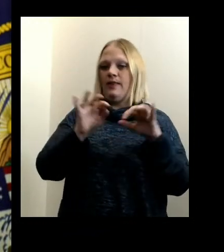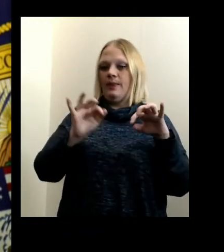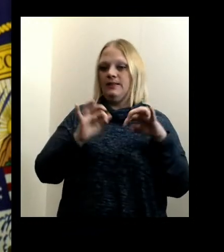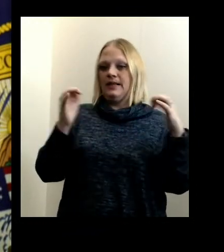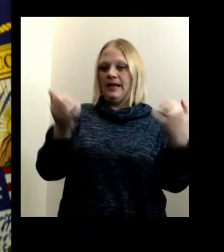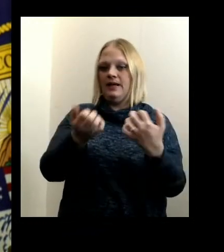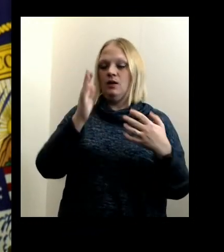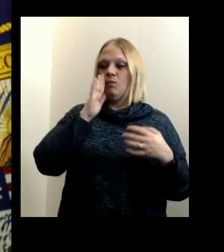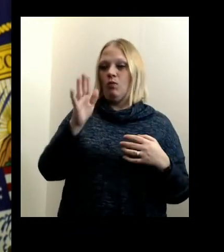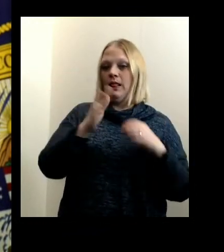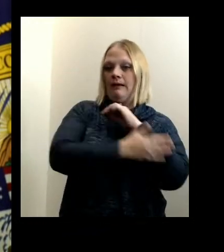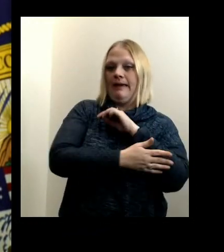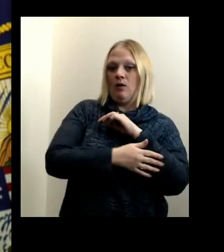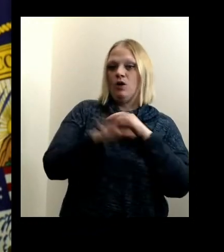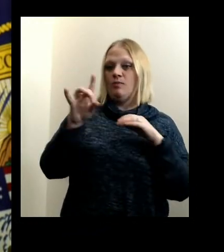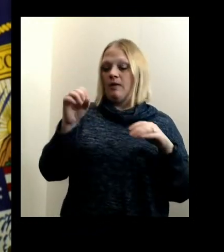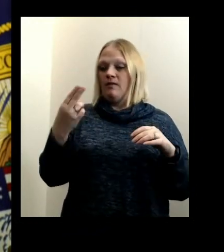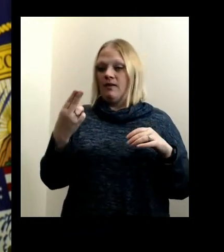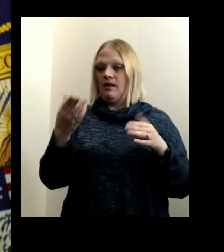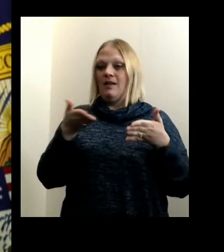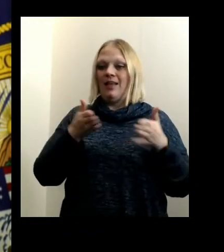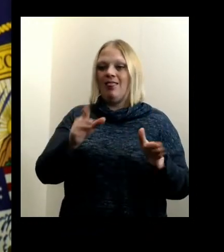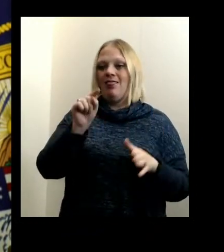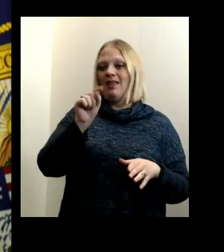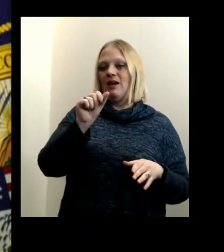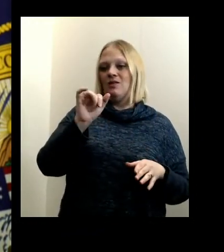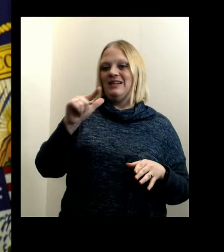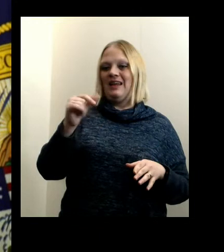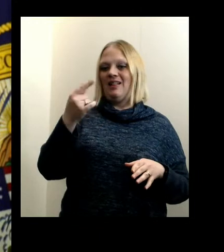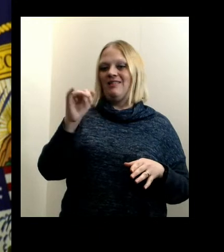the Department of Health allow for tailgating in private lots?